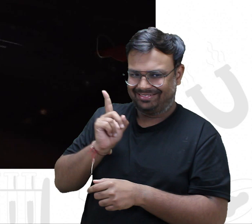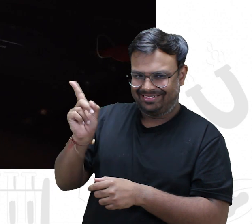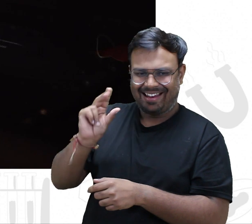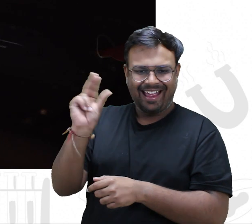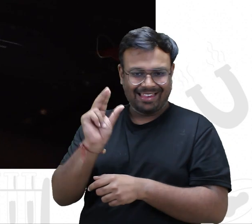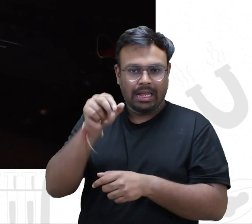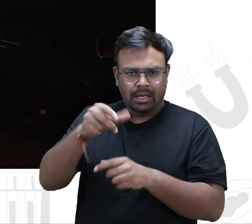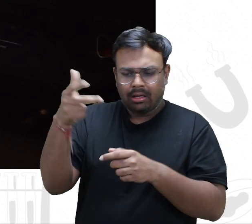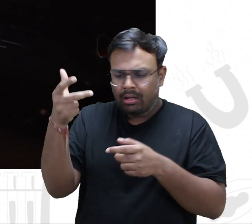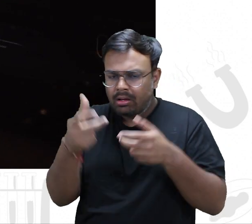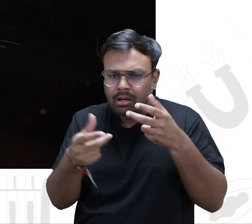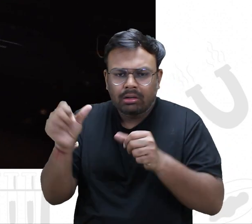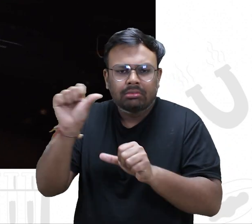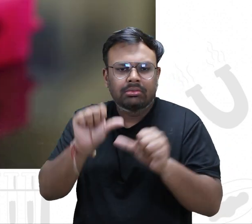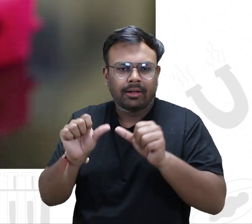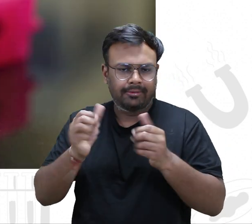cells.